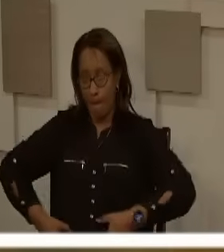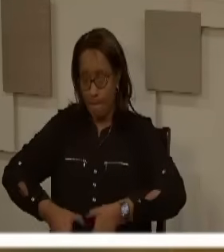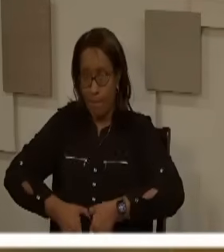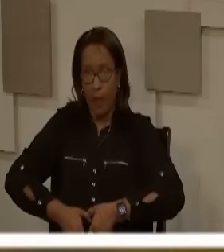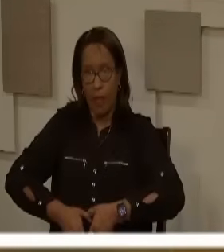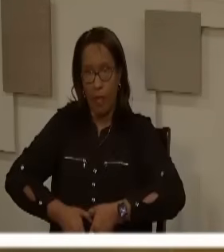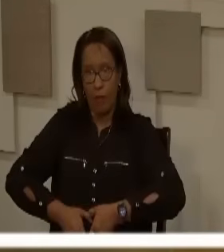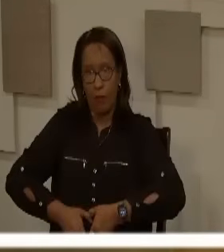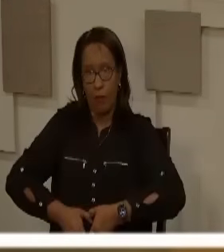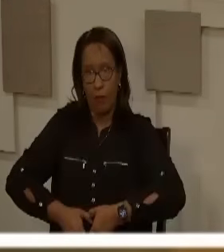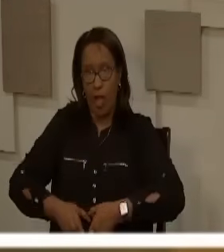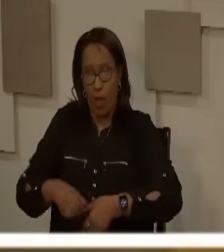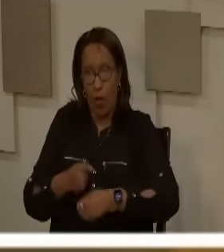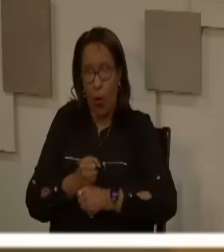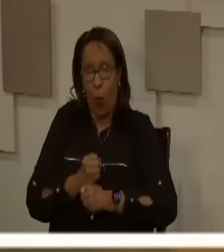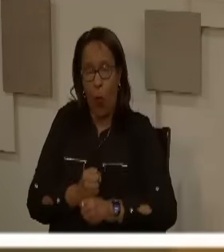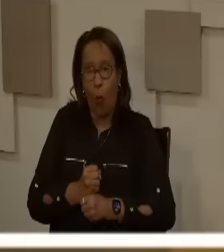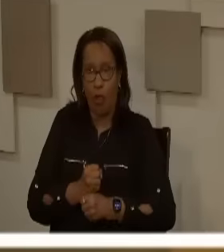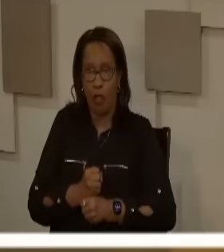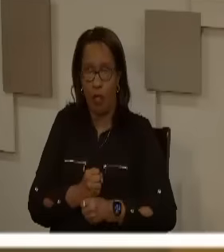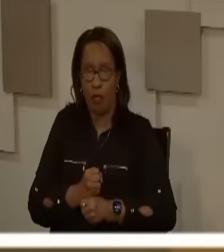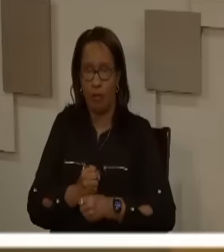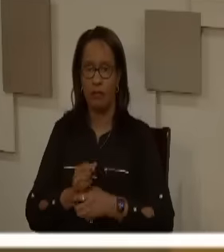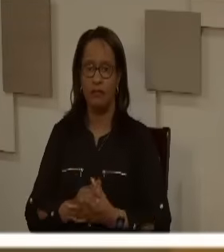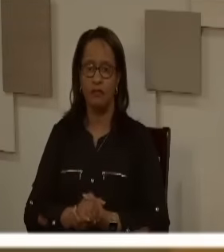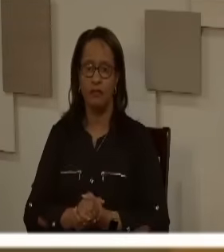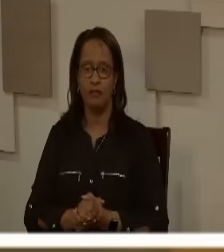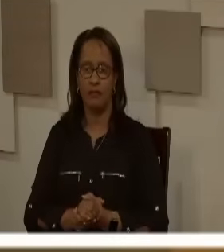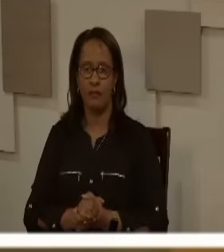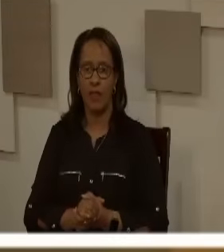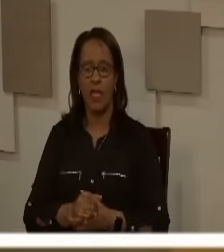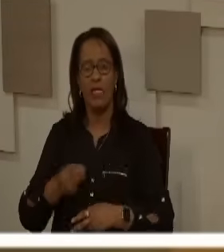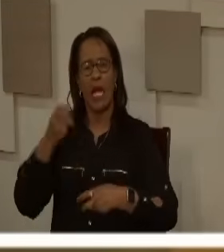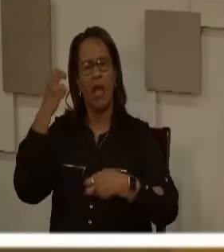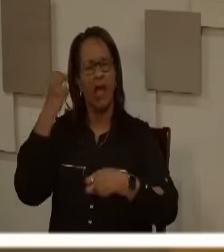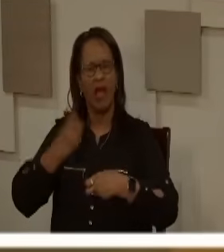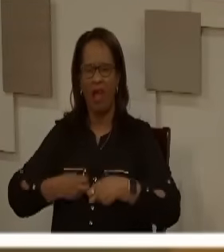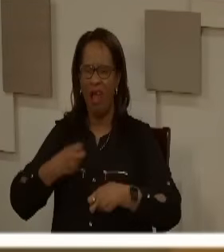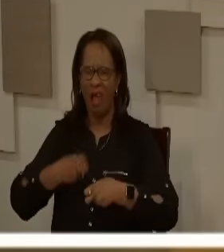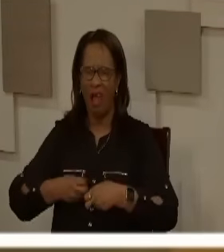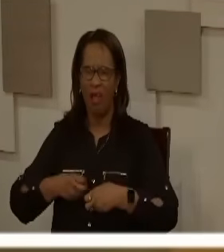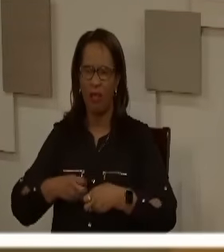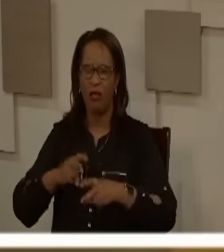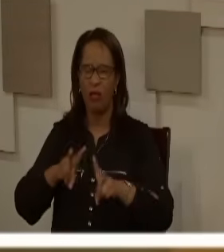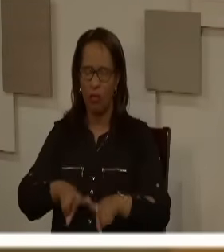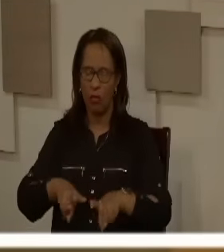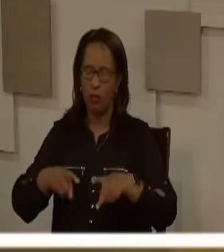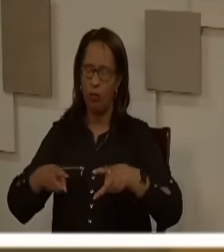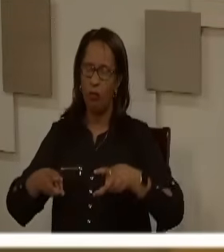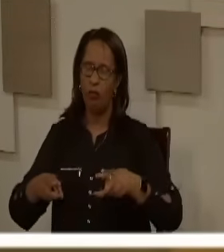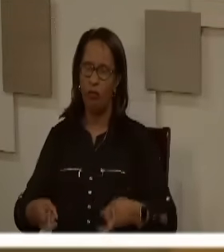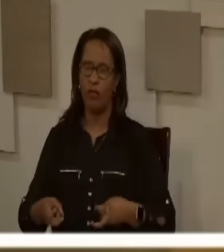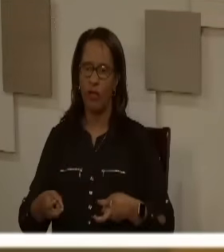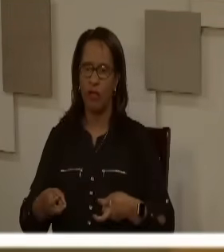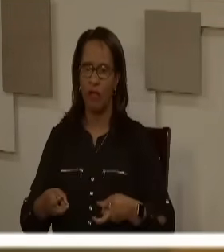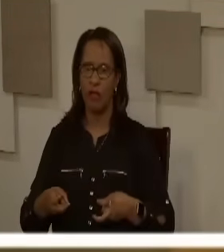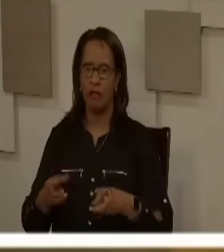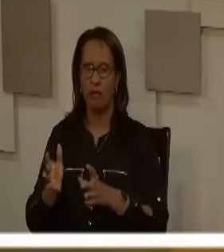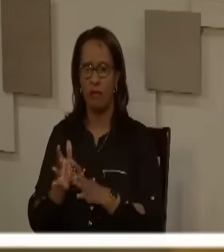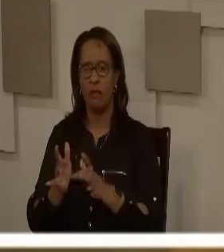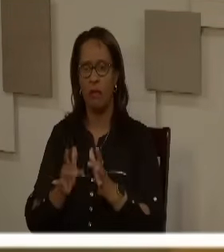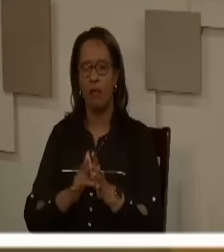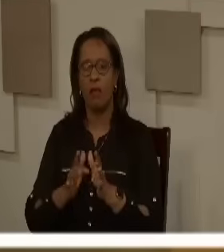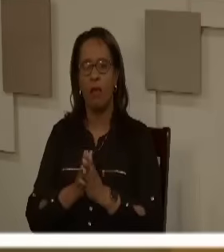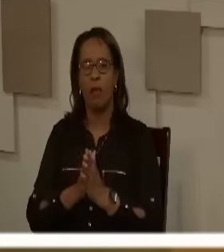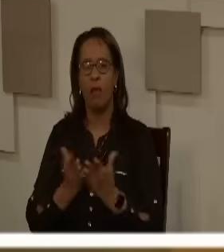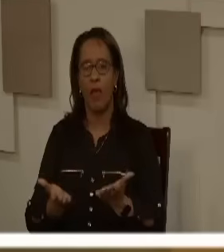Now this is one of the tough readings. It's squarely